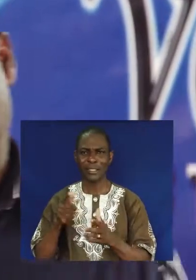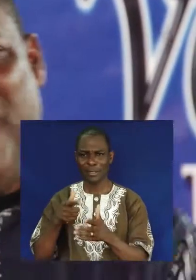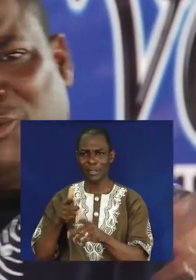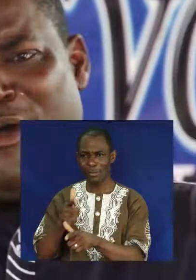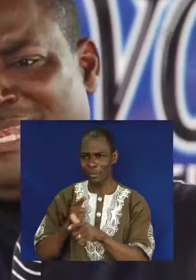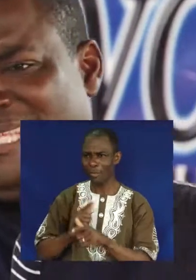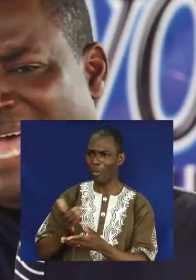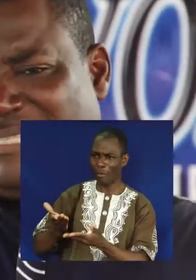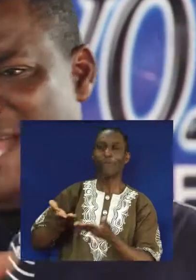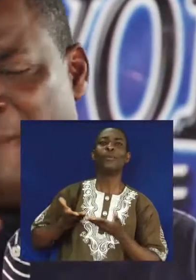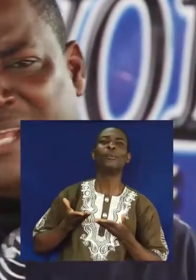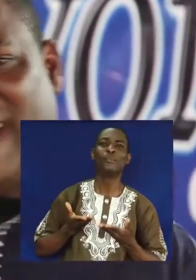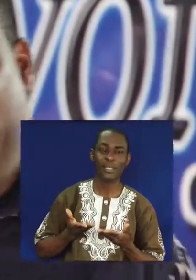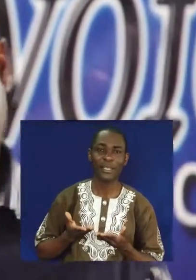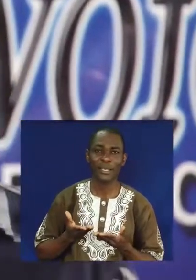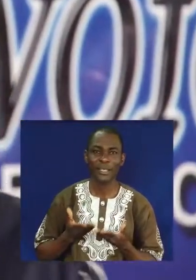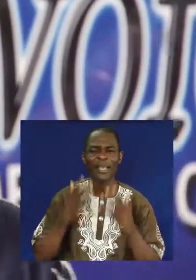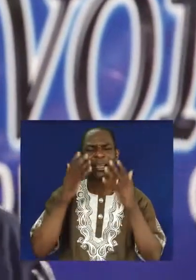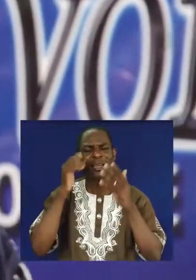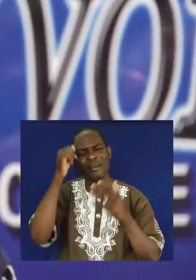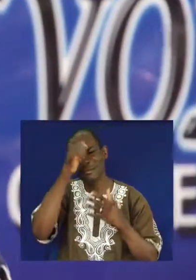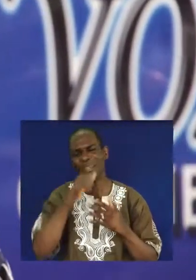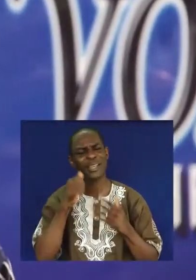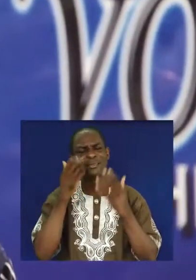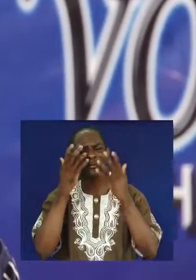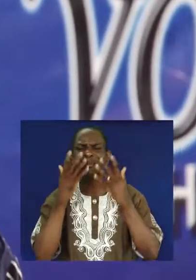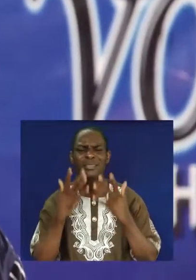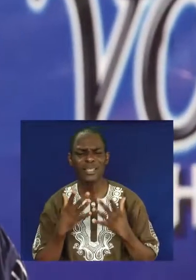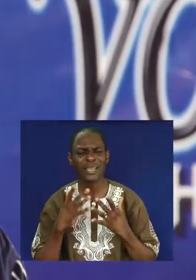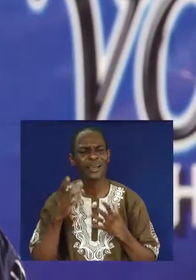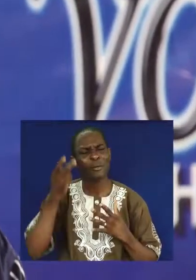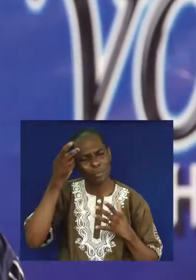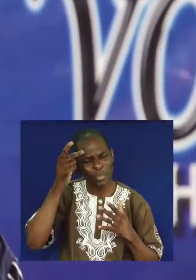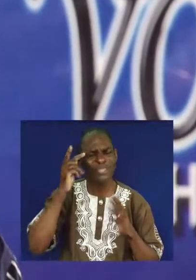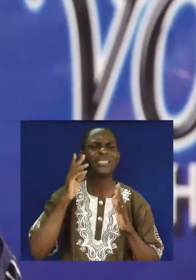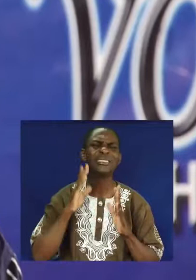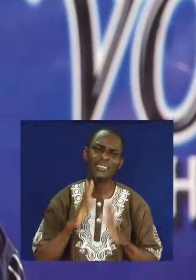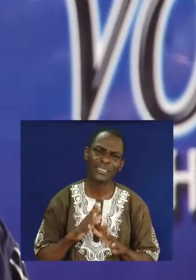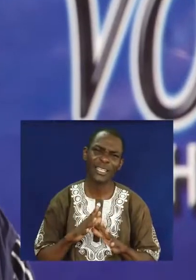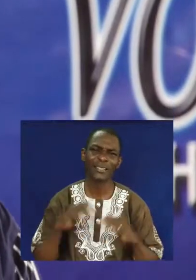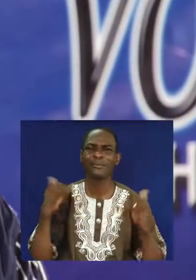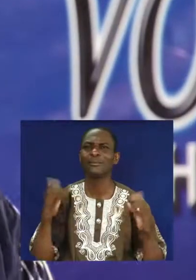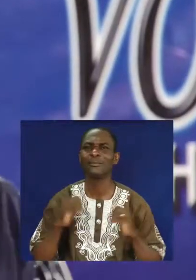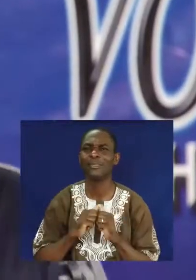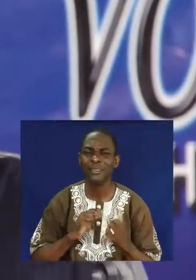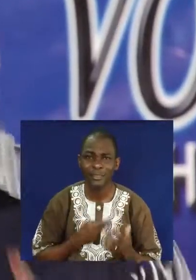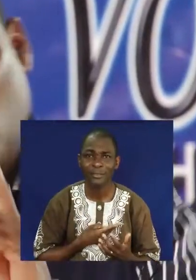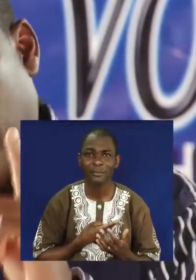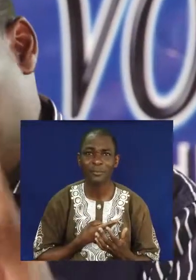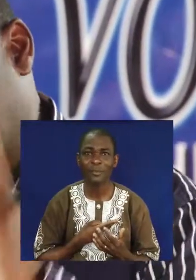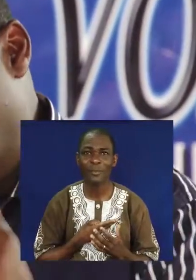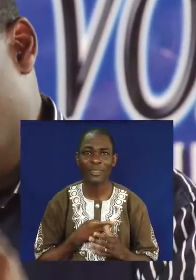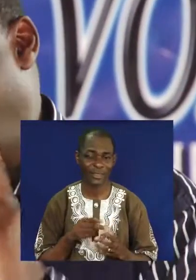Sir, I bought to on this answer my Yamoka Kania de Yinano. Wait to me a fool some of the people, some of the times.